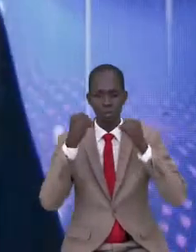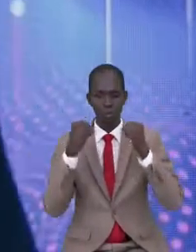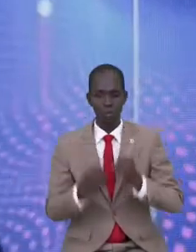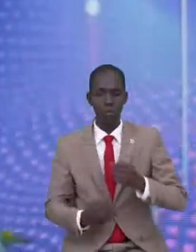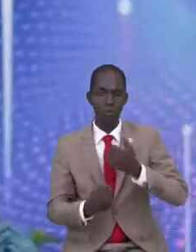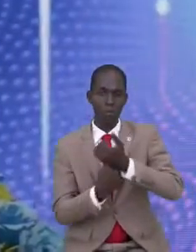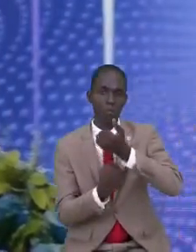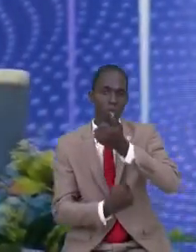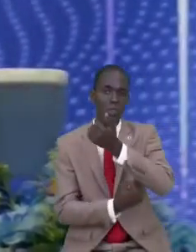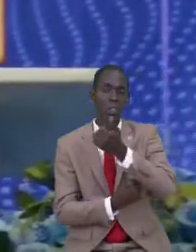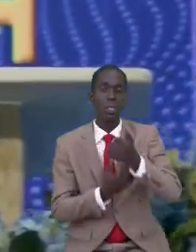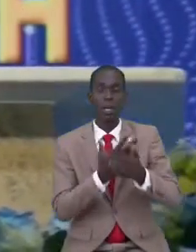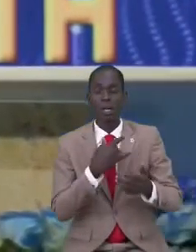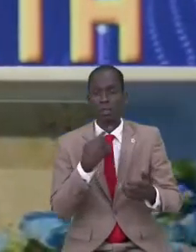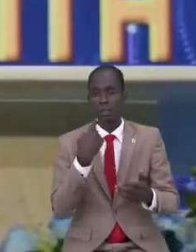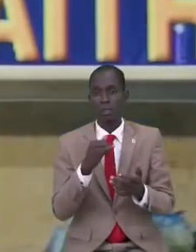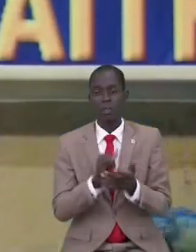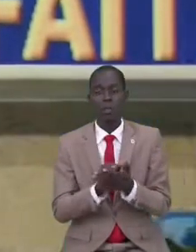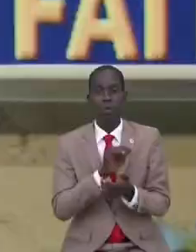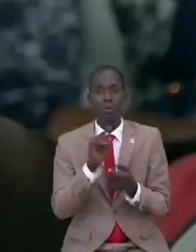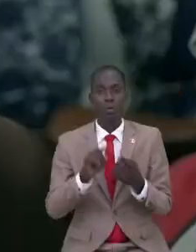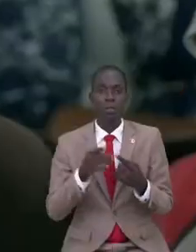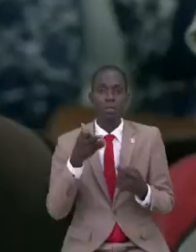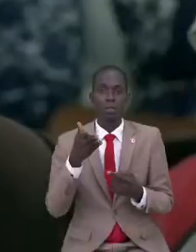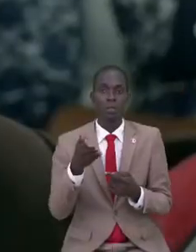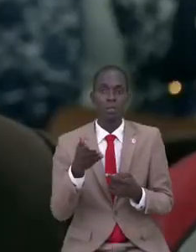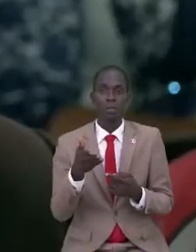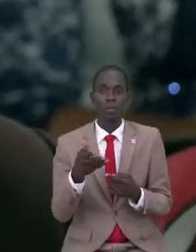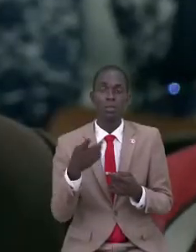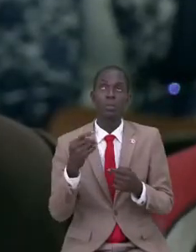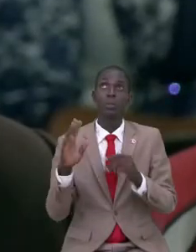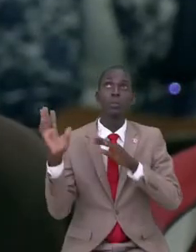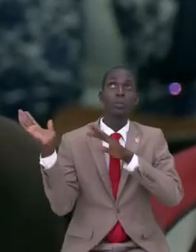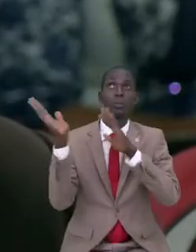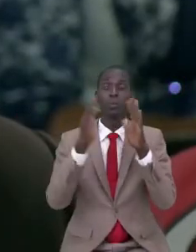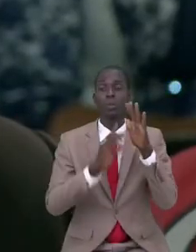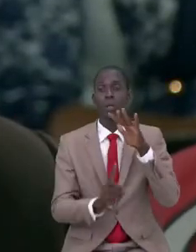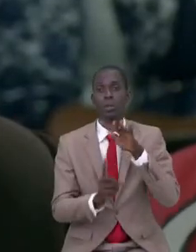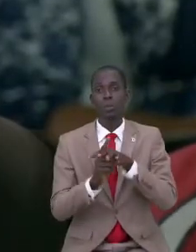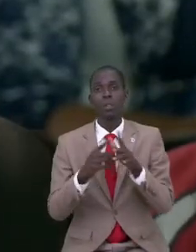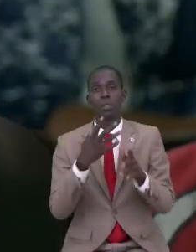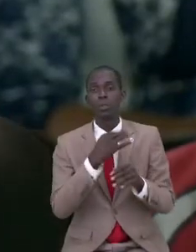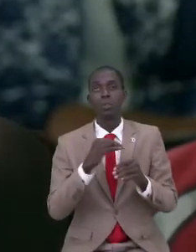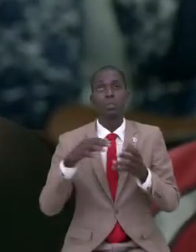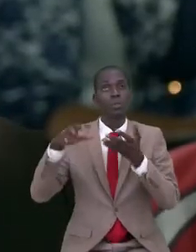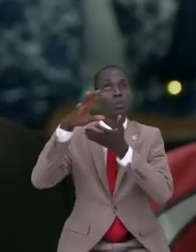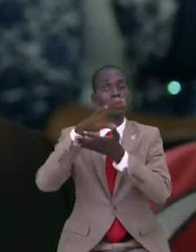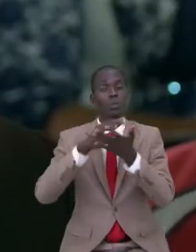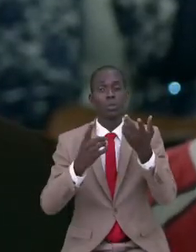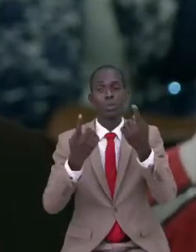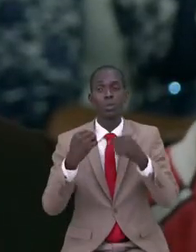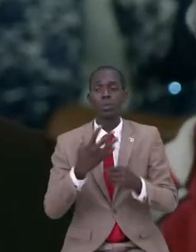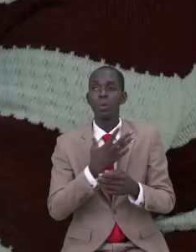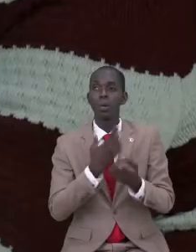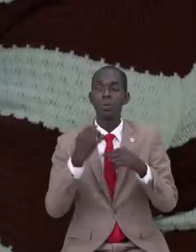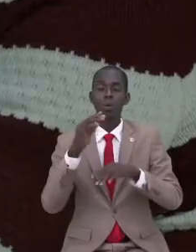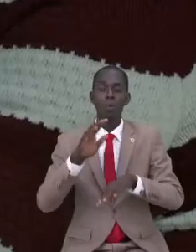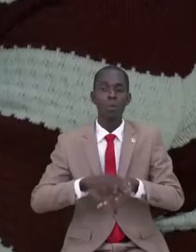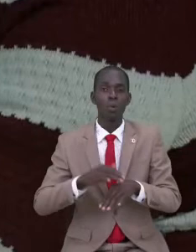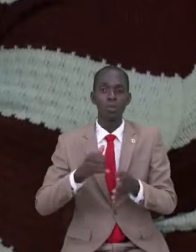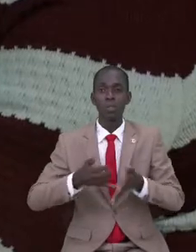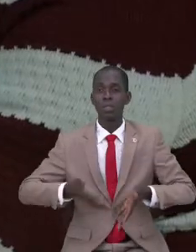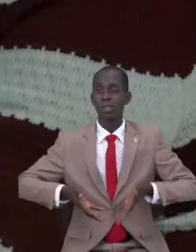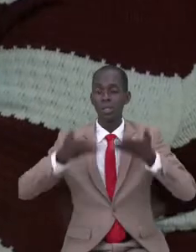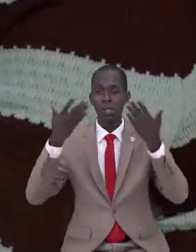it says, the wind will come, and the storm will come and beat vehemently upon that